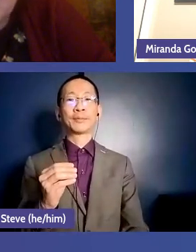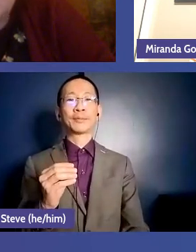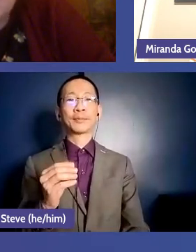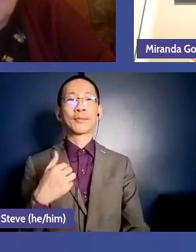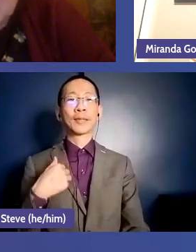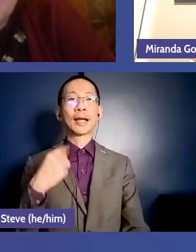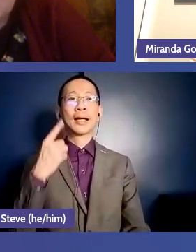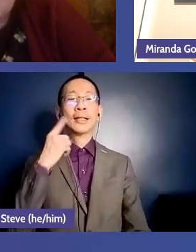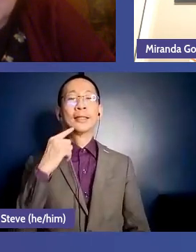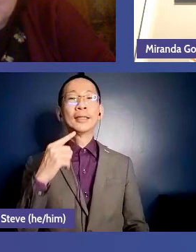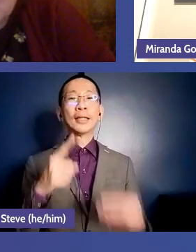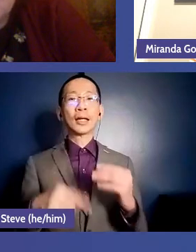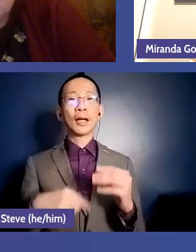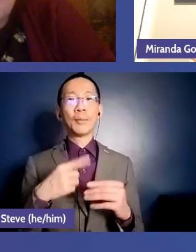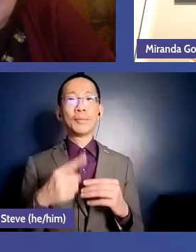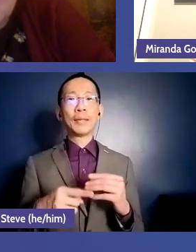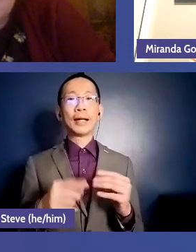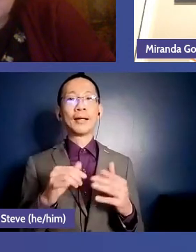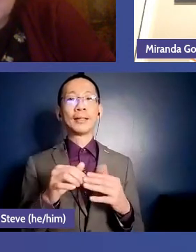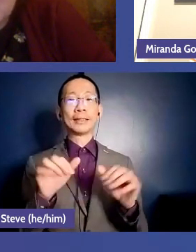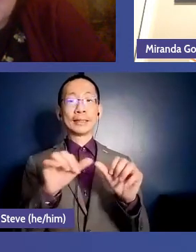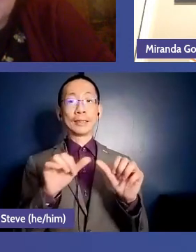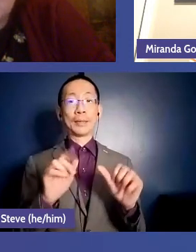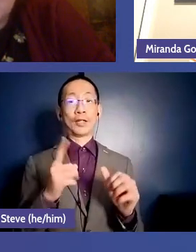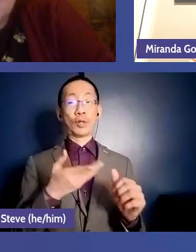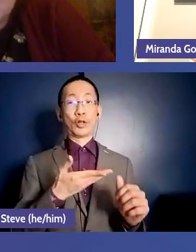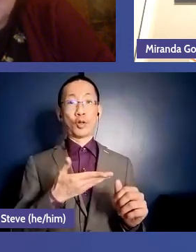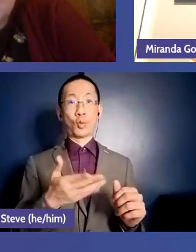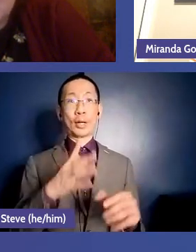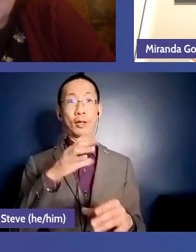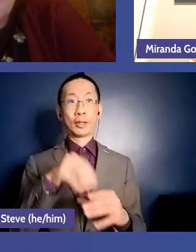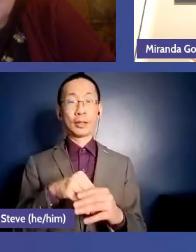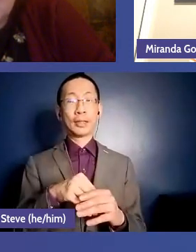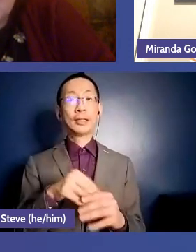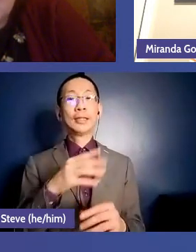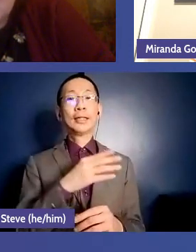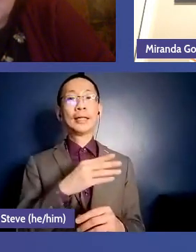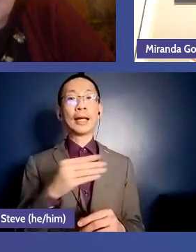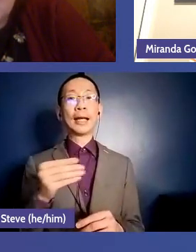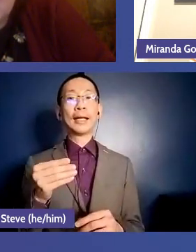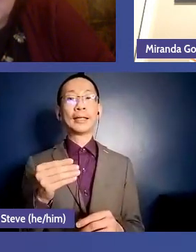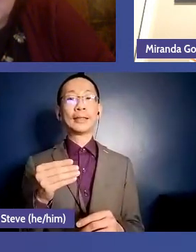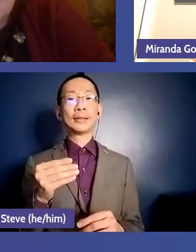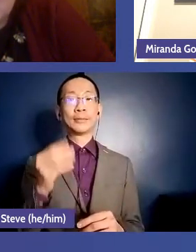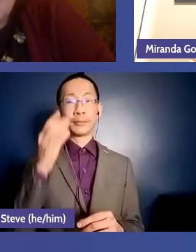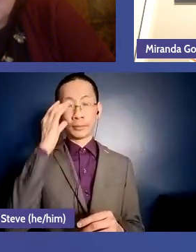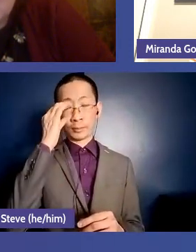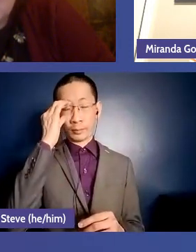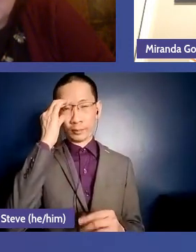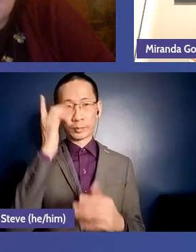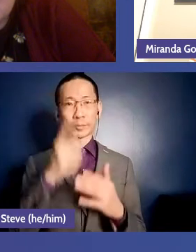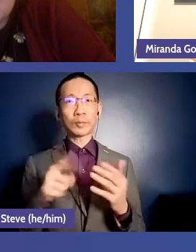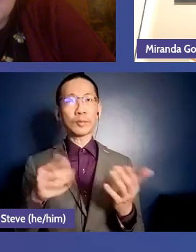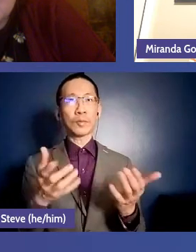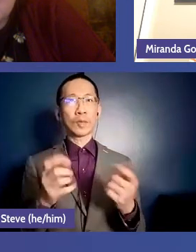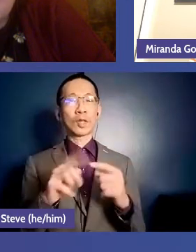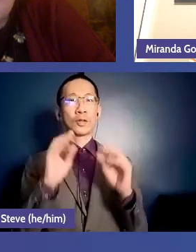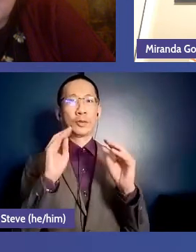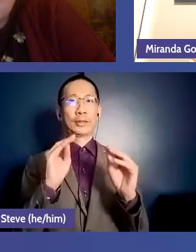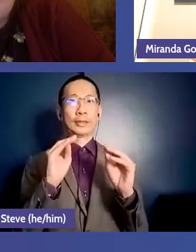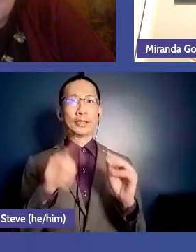think about the space you're being welcomed in and what they want to teach